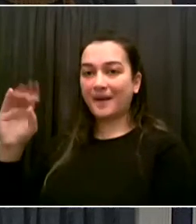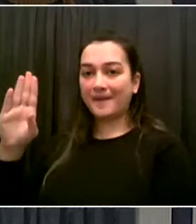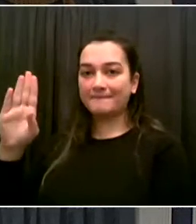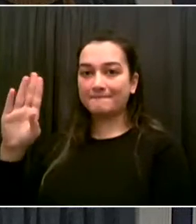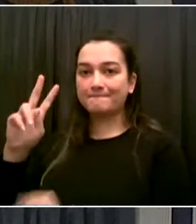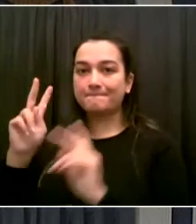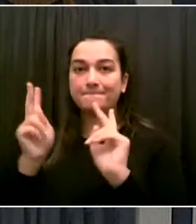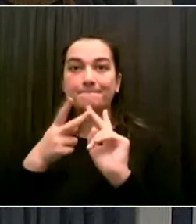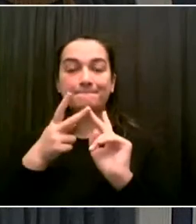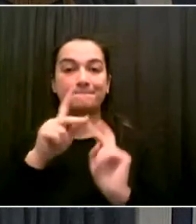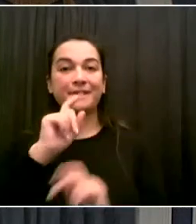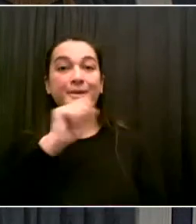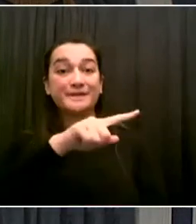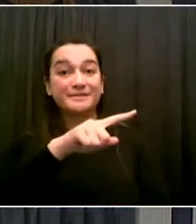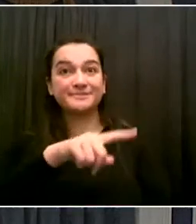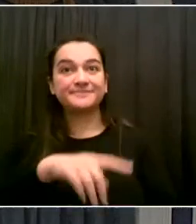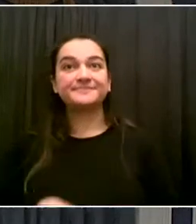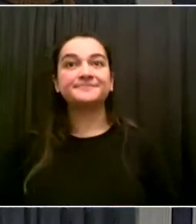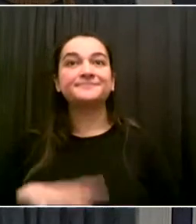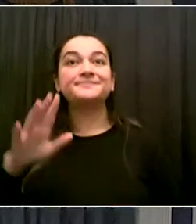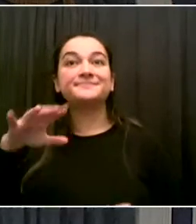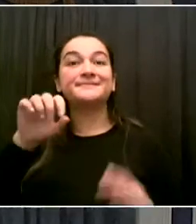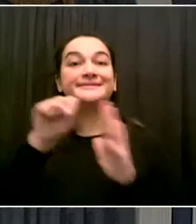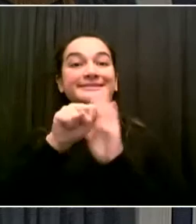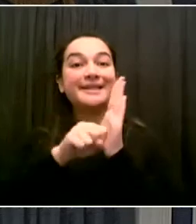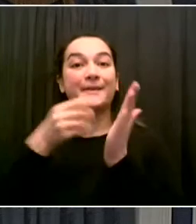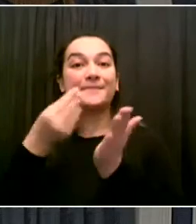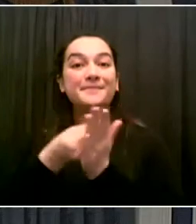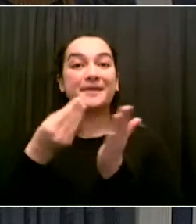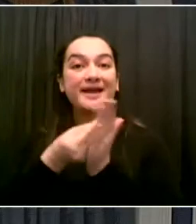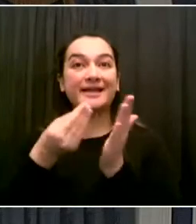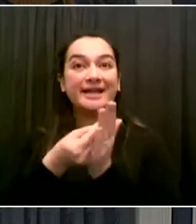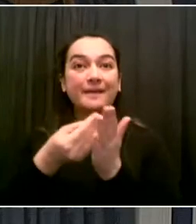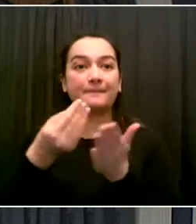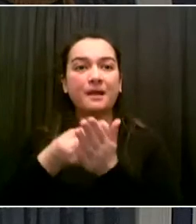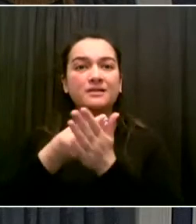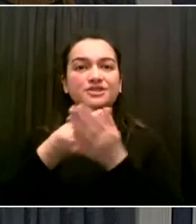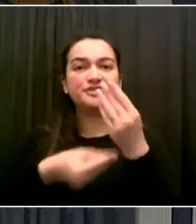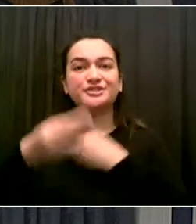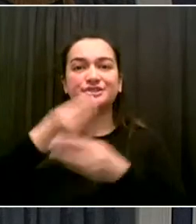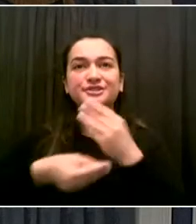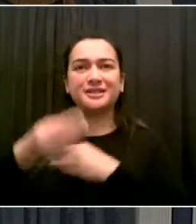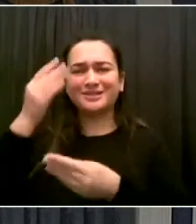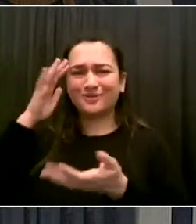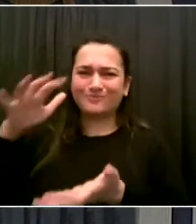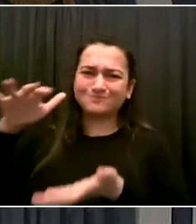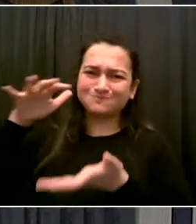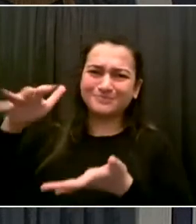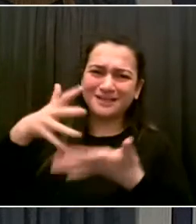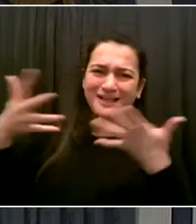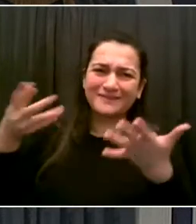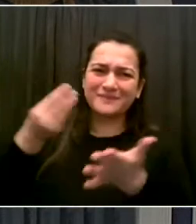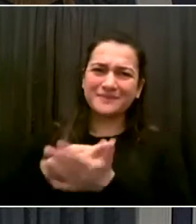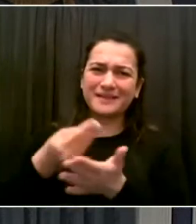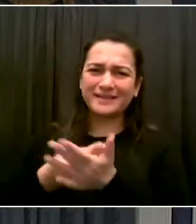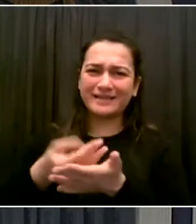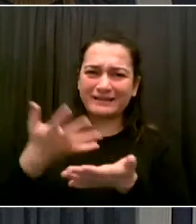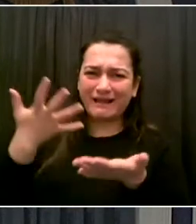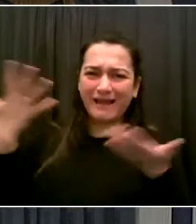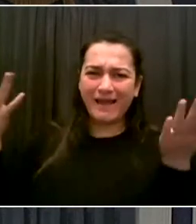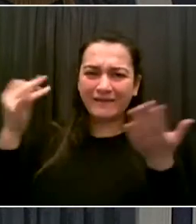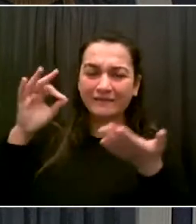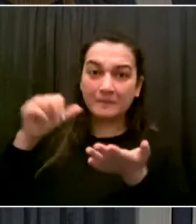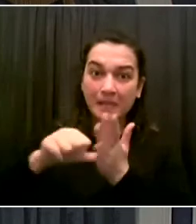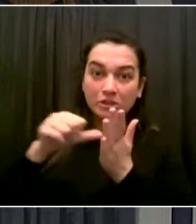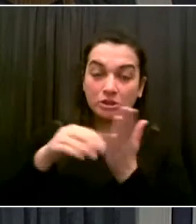such a huge document. There was a provision for city employees, up to your discretion,